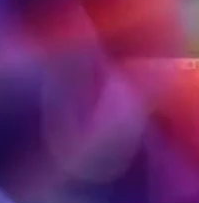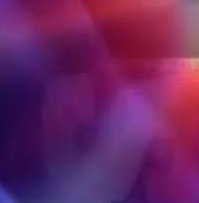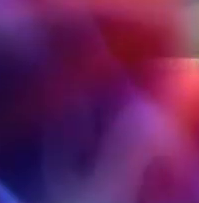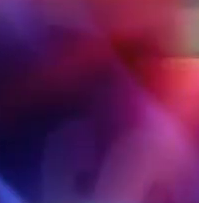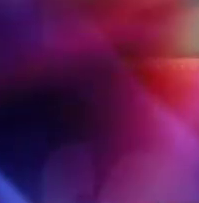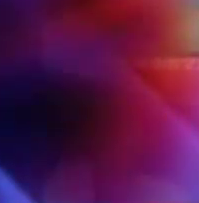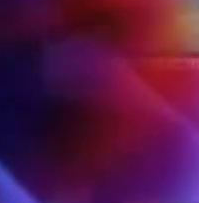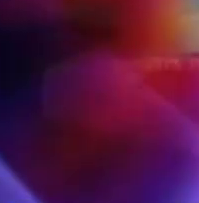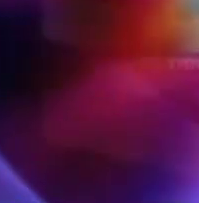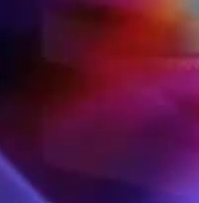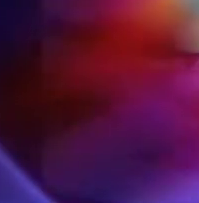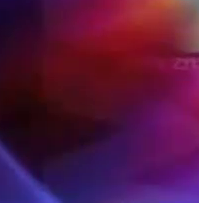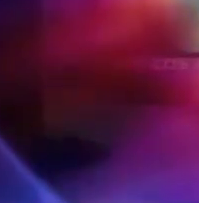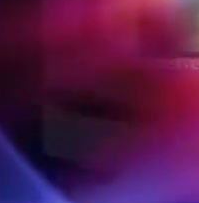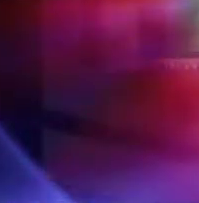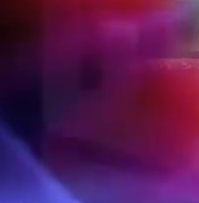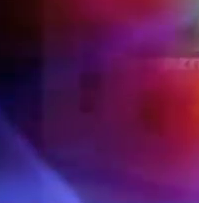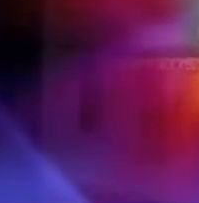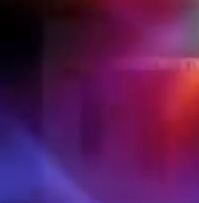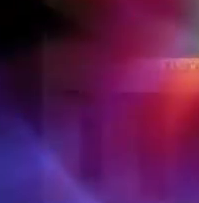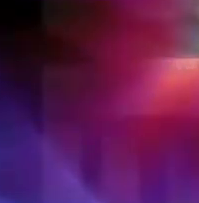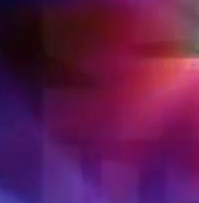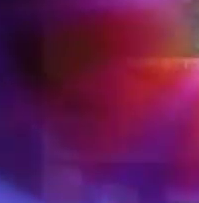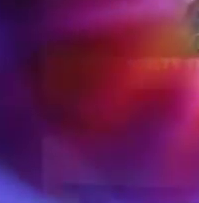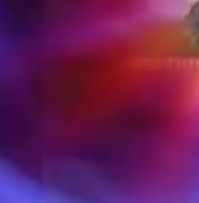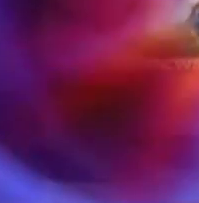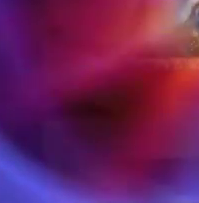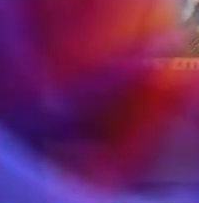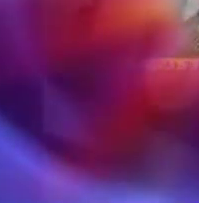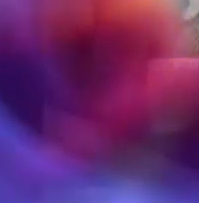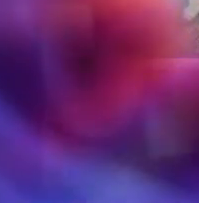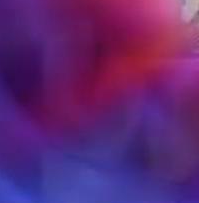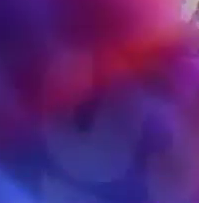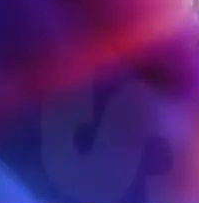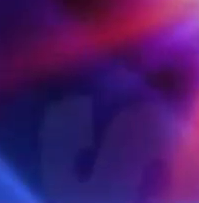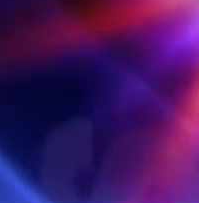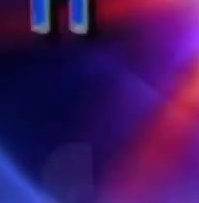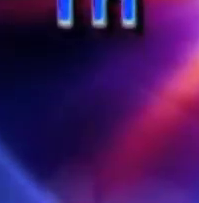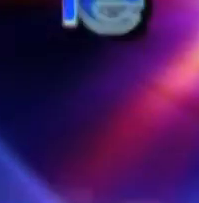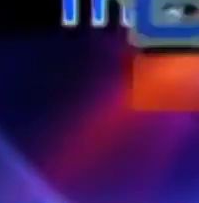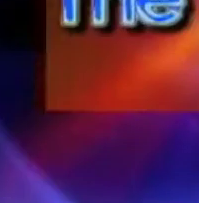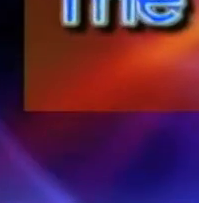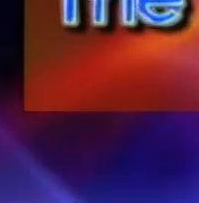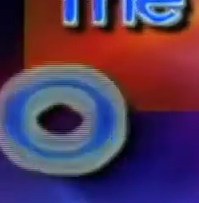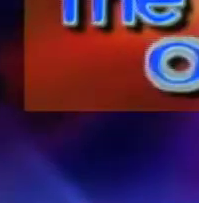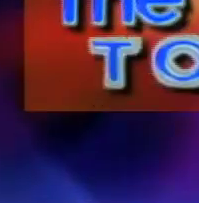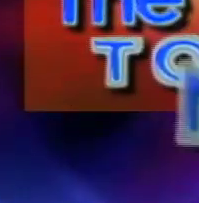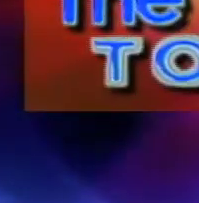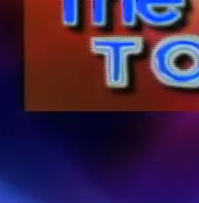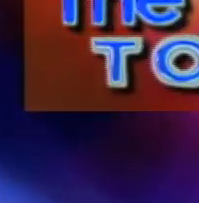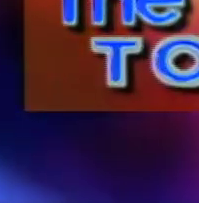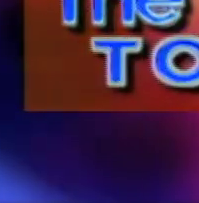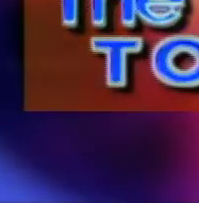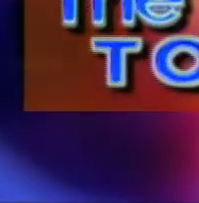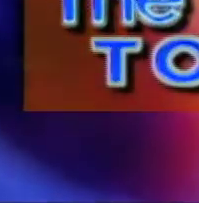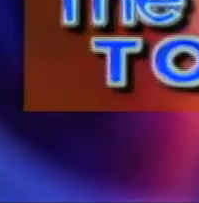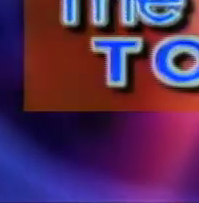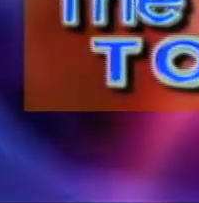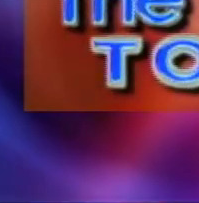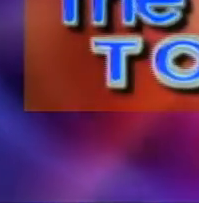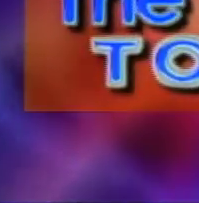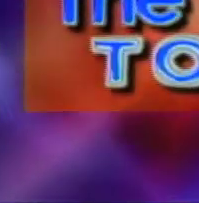Covering the islands of the Bahamas, ZNS Network presents The Bahamas Tonight.